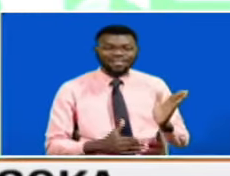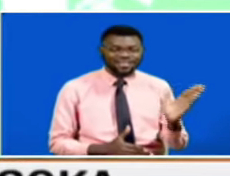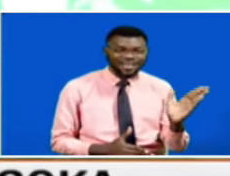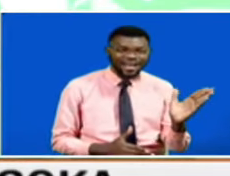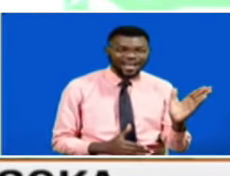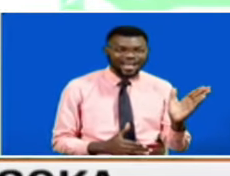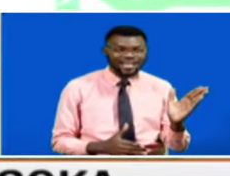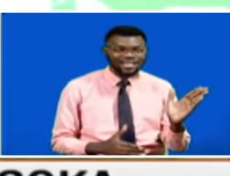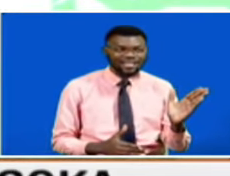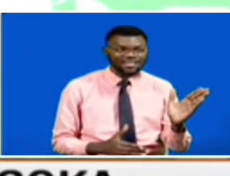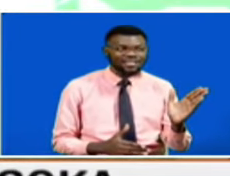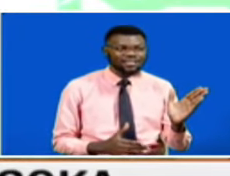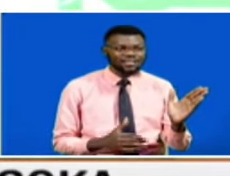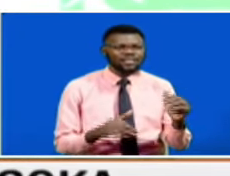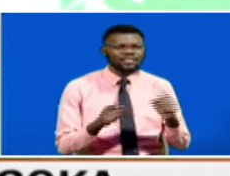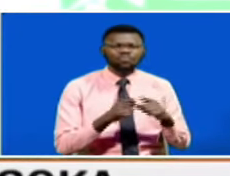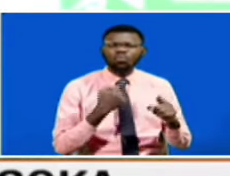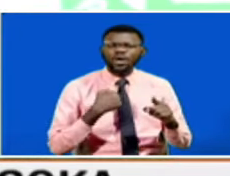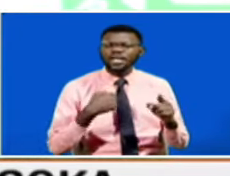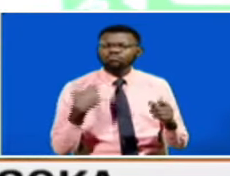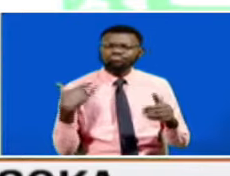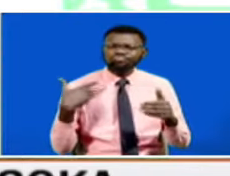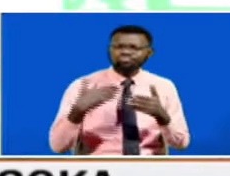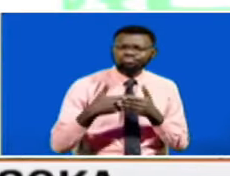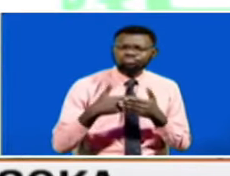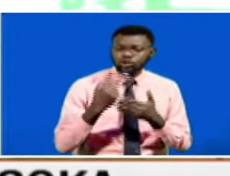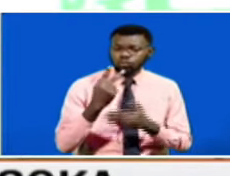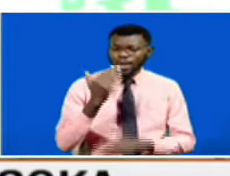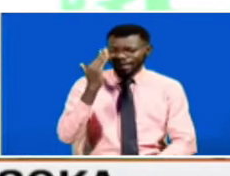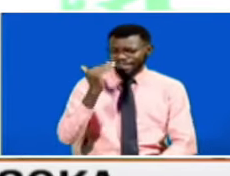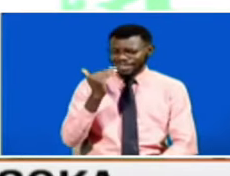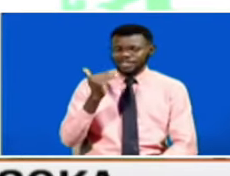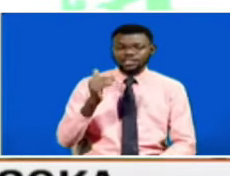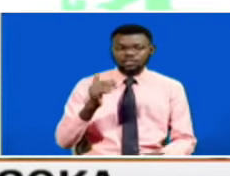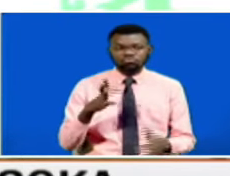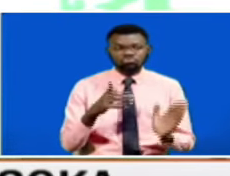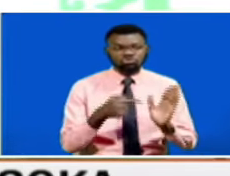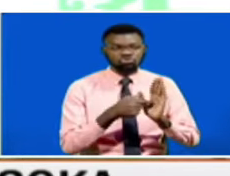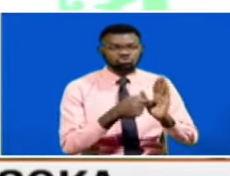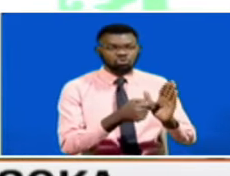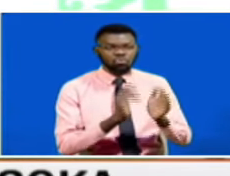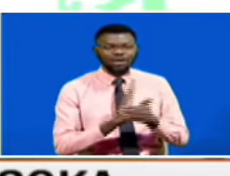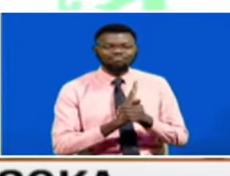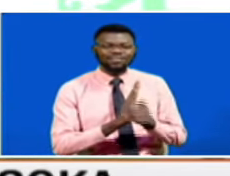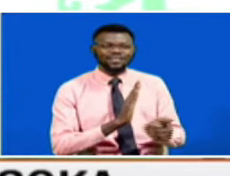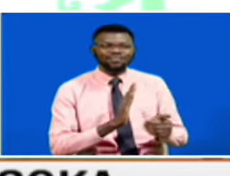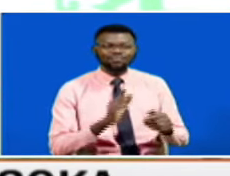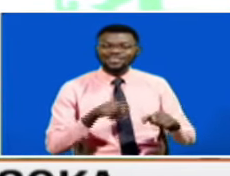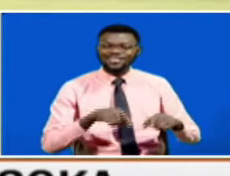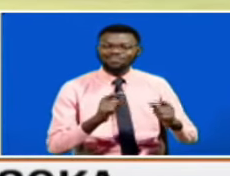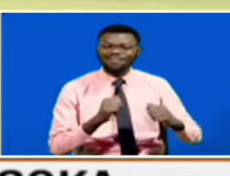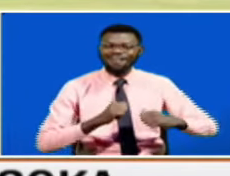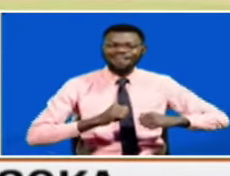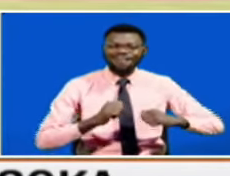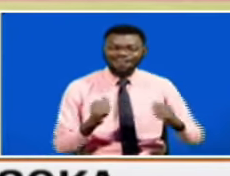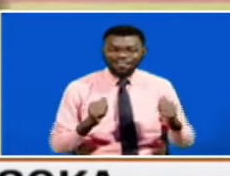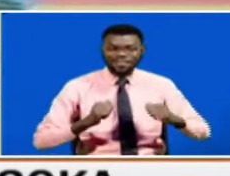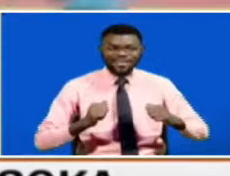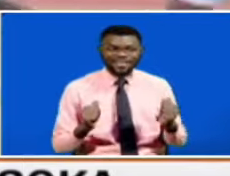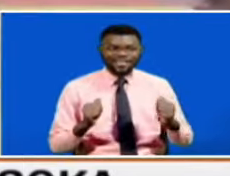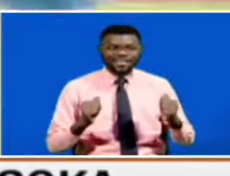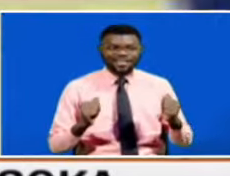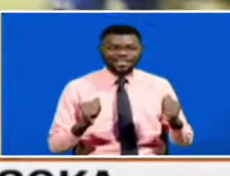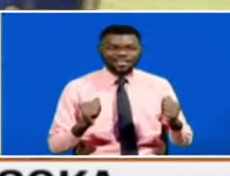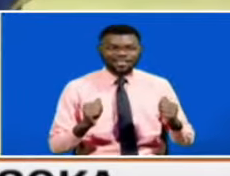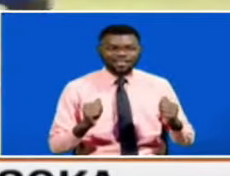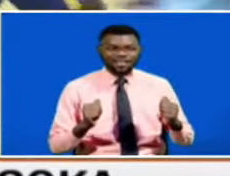and we have been here for 2 days for the showcase, and they are very happy for the quality that we have from the